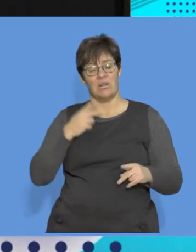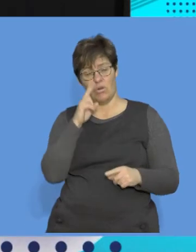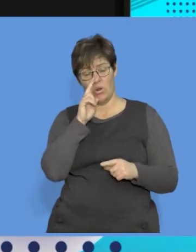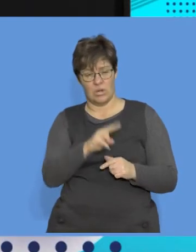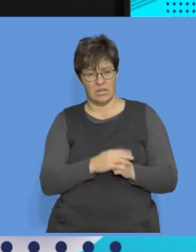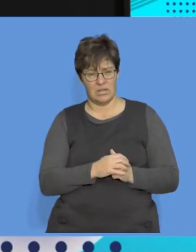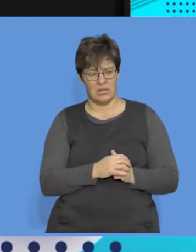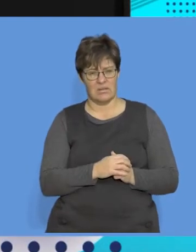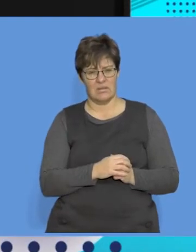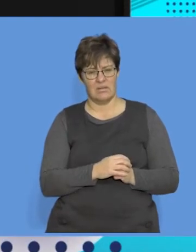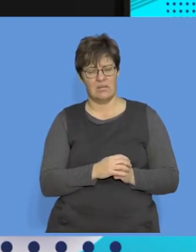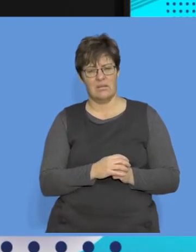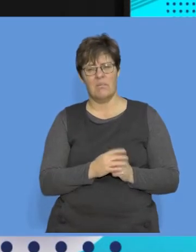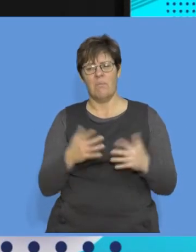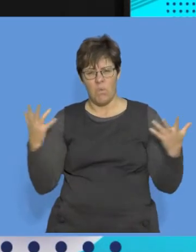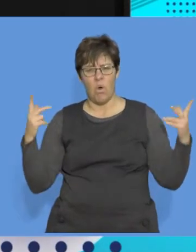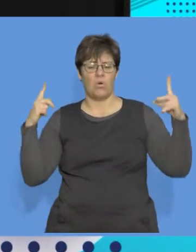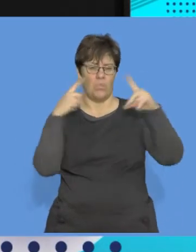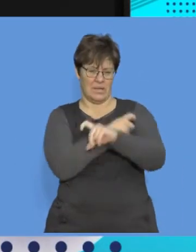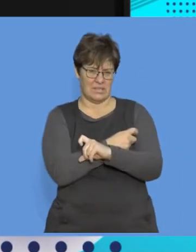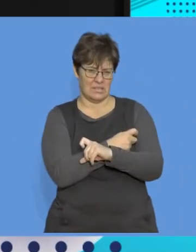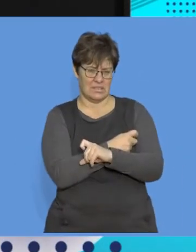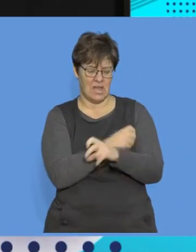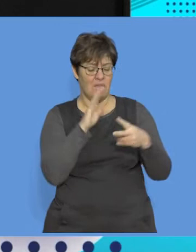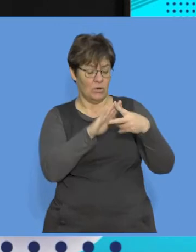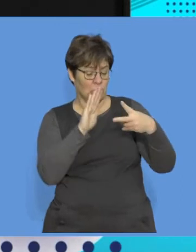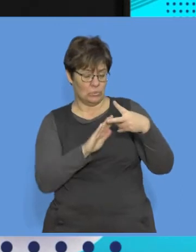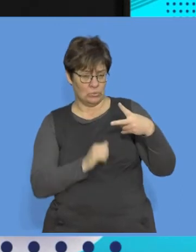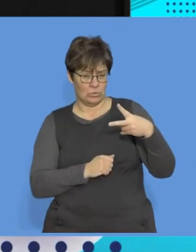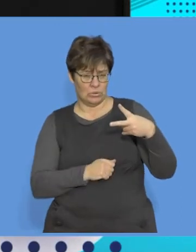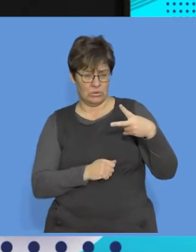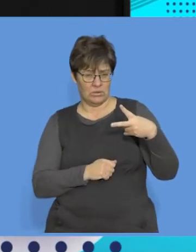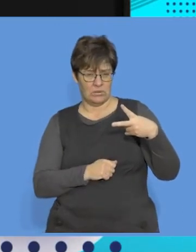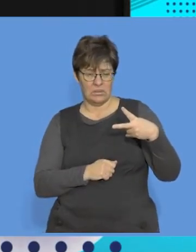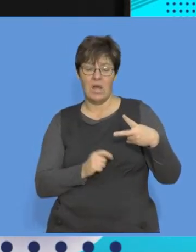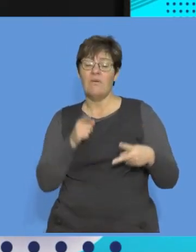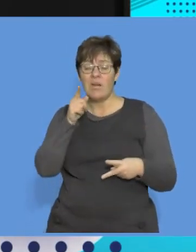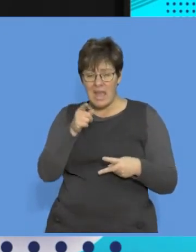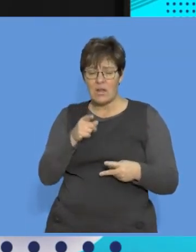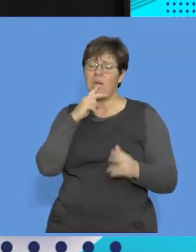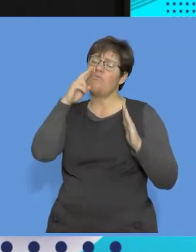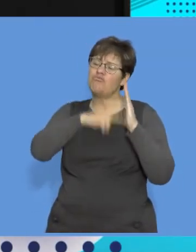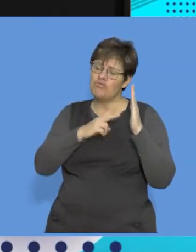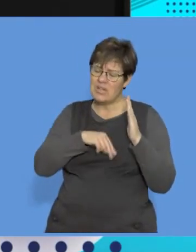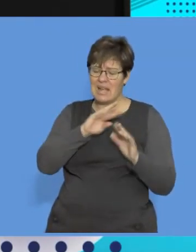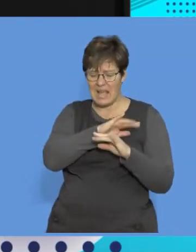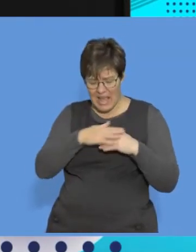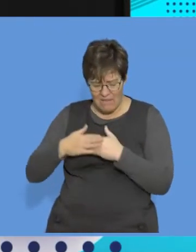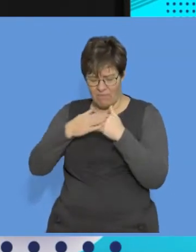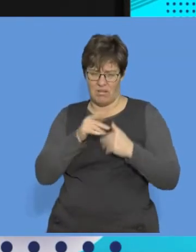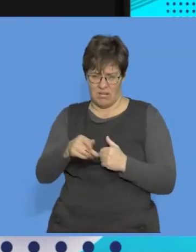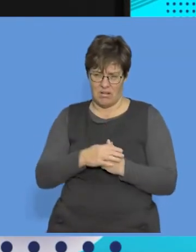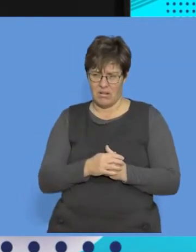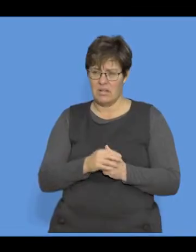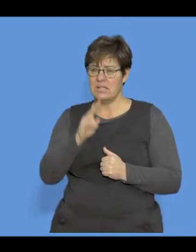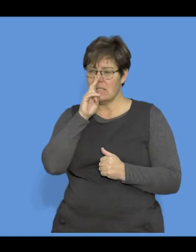is one which is a little bit more complex, that has 2 things. When you get these, please read the question carefully, and you'll see you've got to make